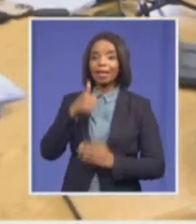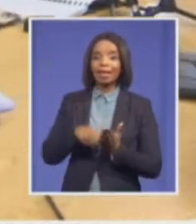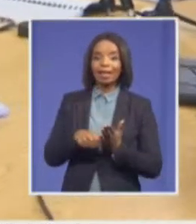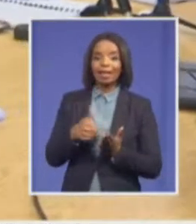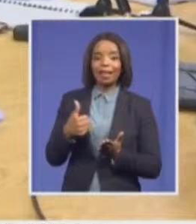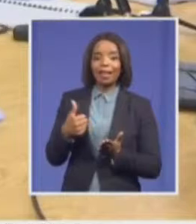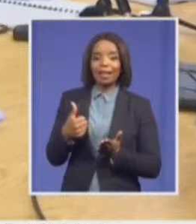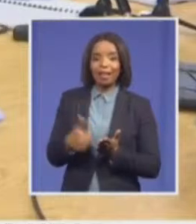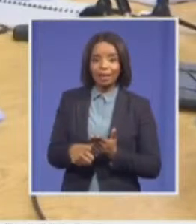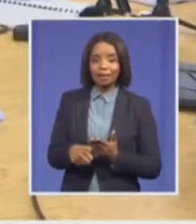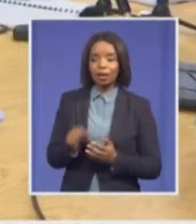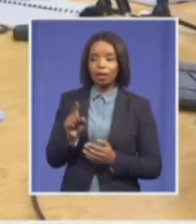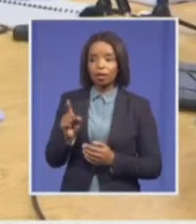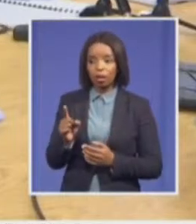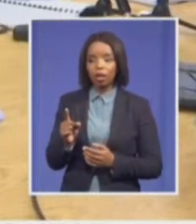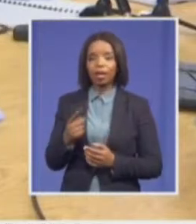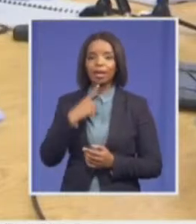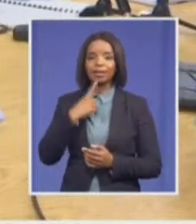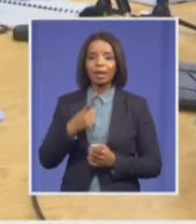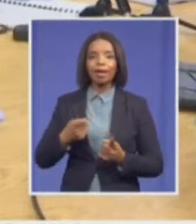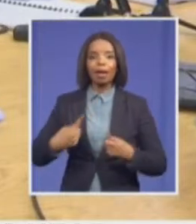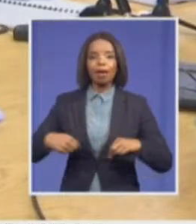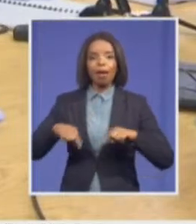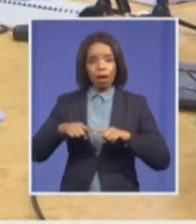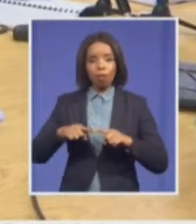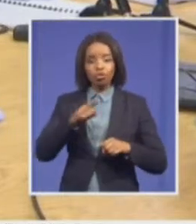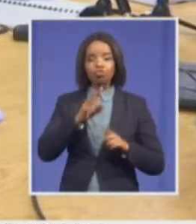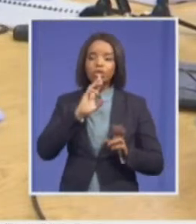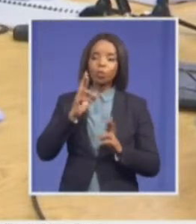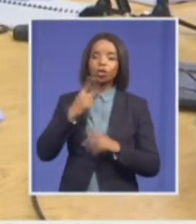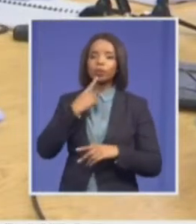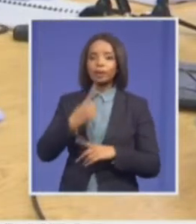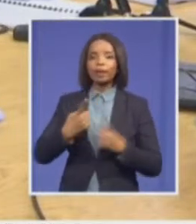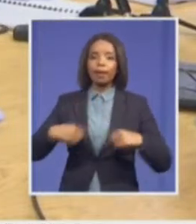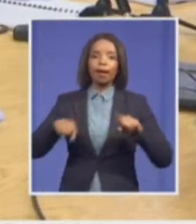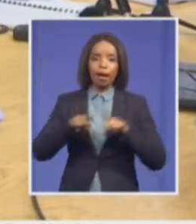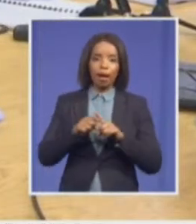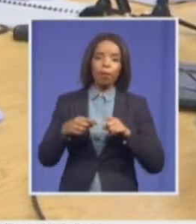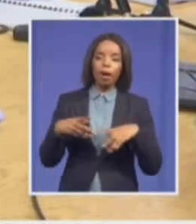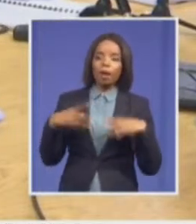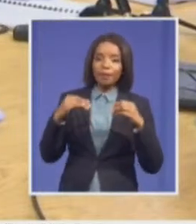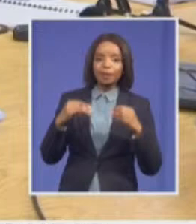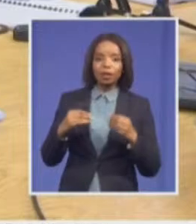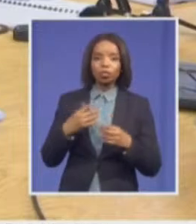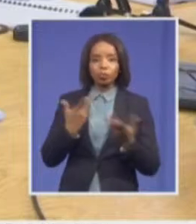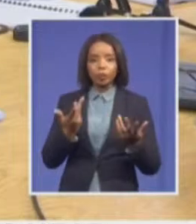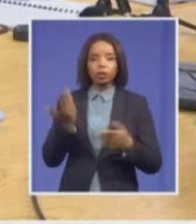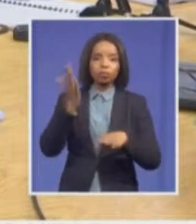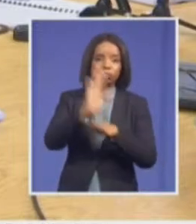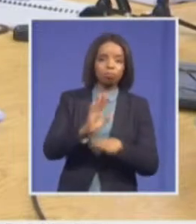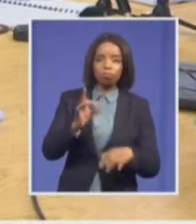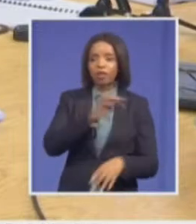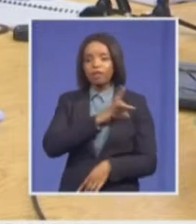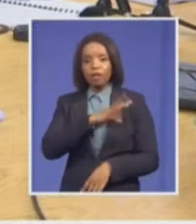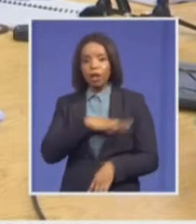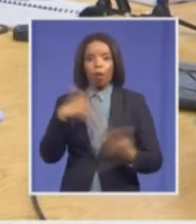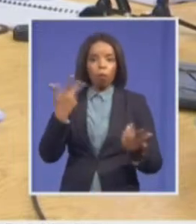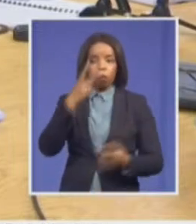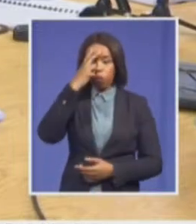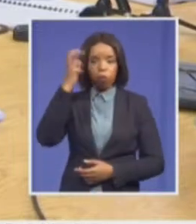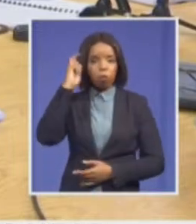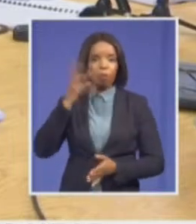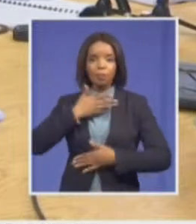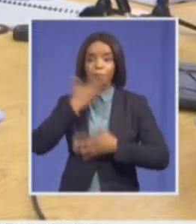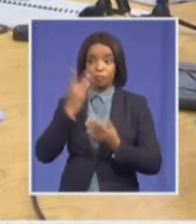fear and in an unbiased manner. That's what you respond. Yes, but the response does not come from